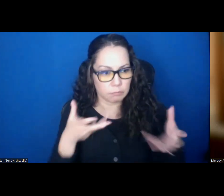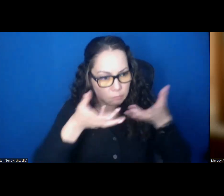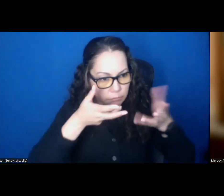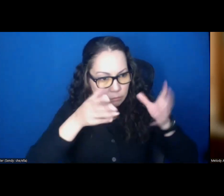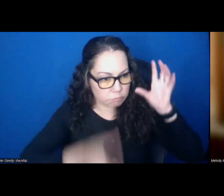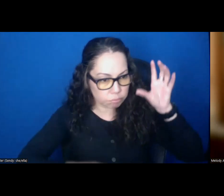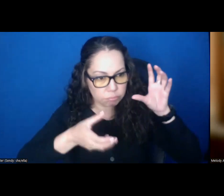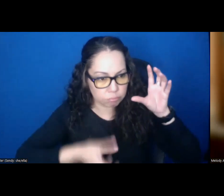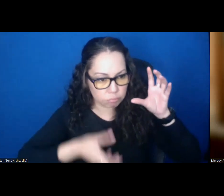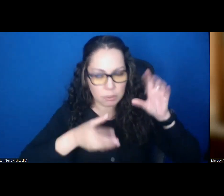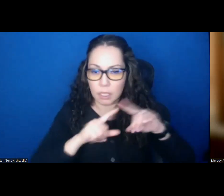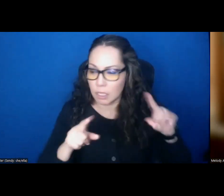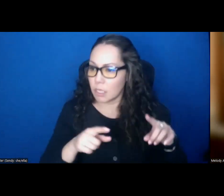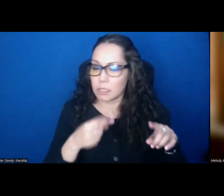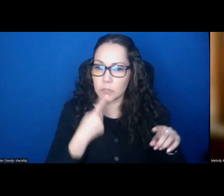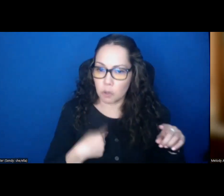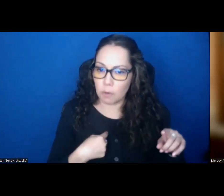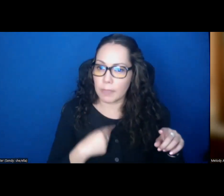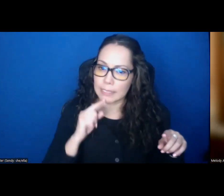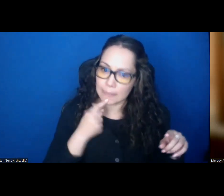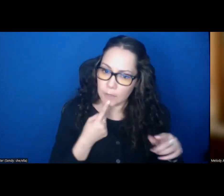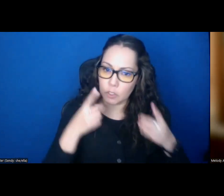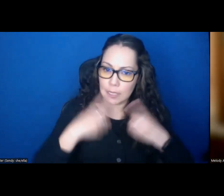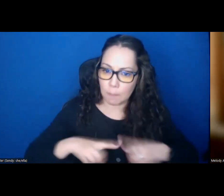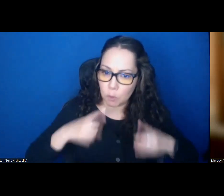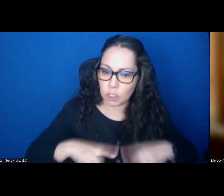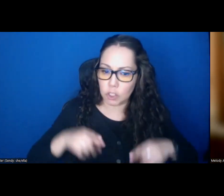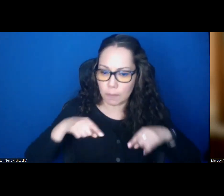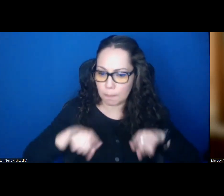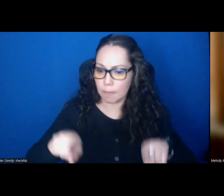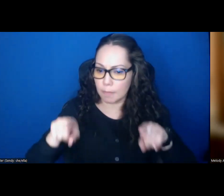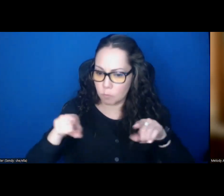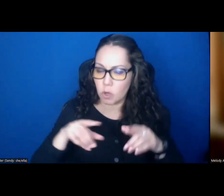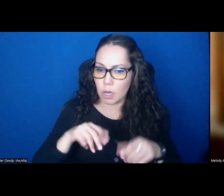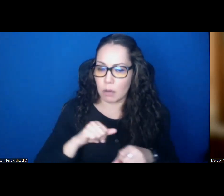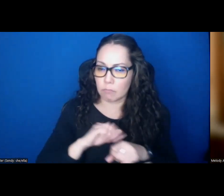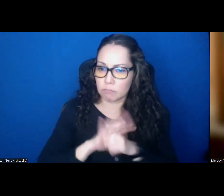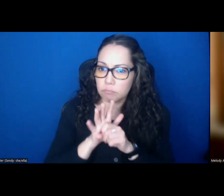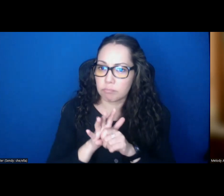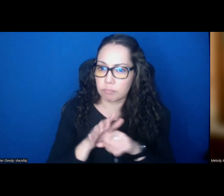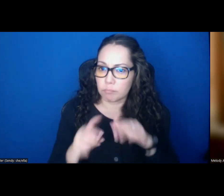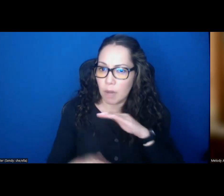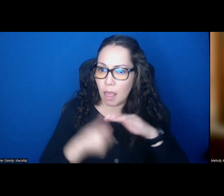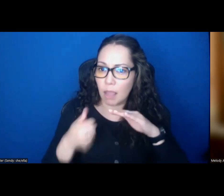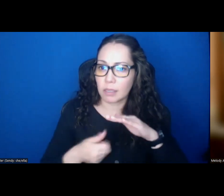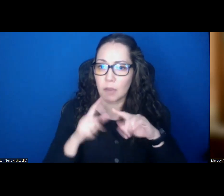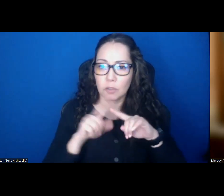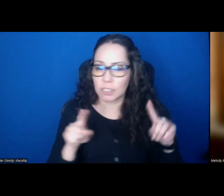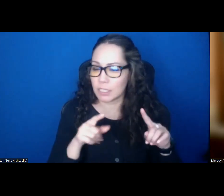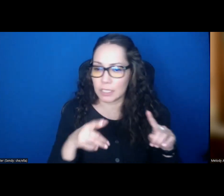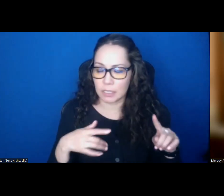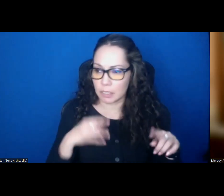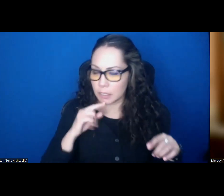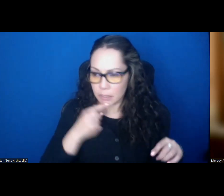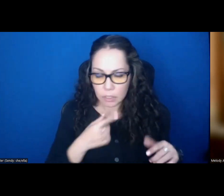she deals with severe depression. And that many times during lockdown, the isolation was so unbearable. She didn't feel like she